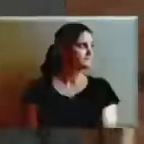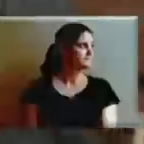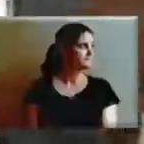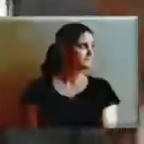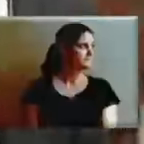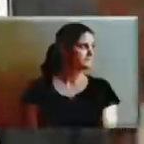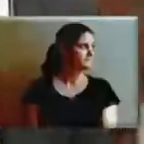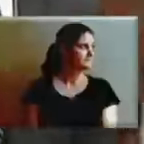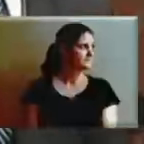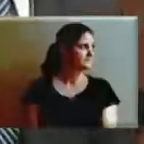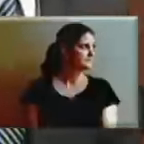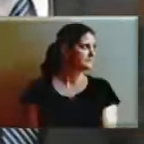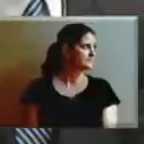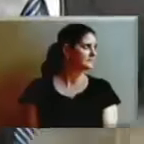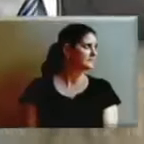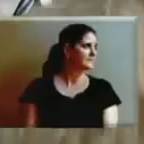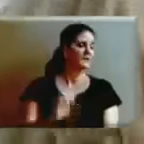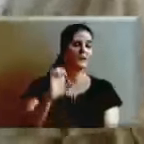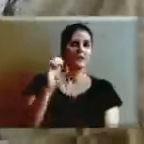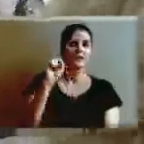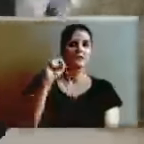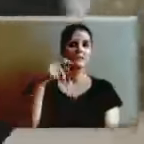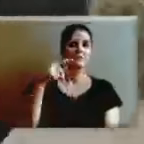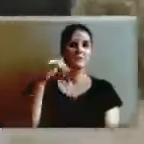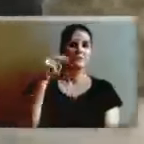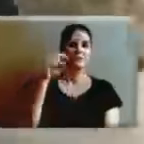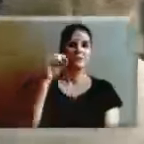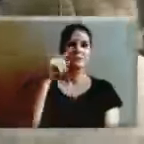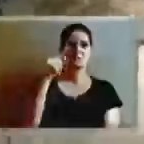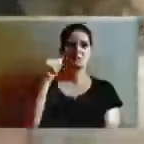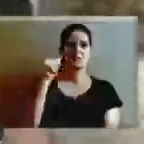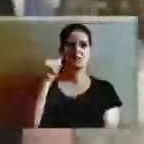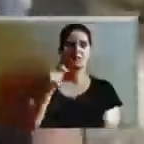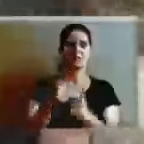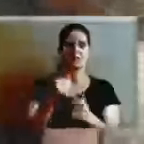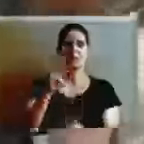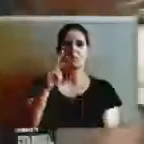And Penny Espinoza from Wheeler Elementary School.